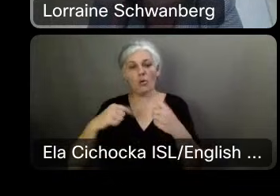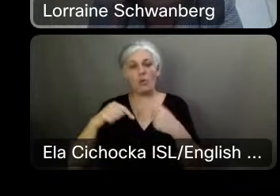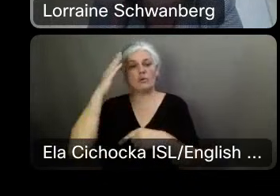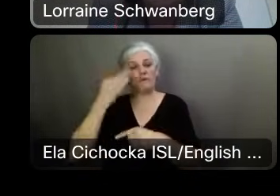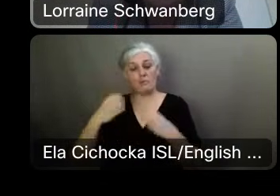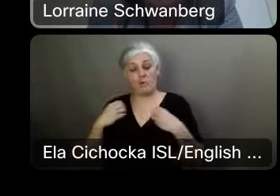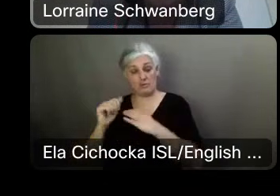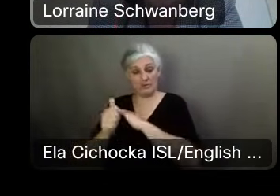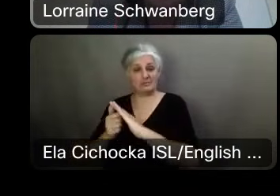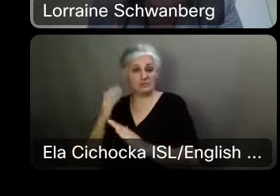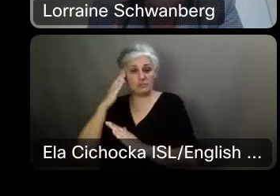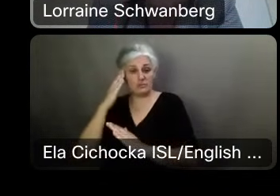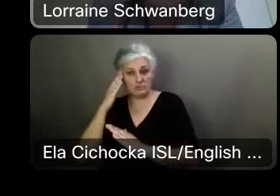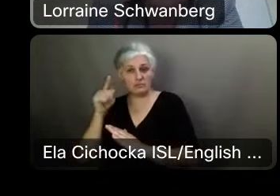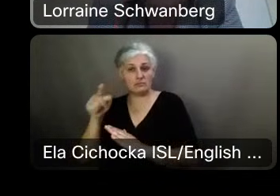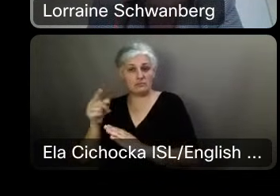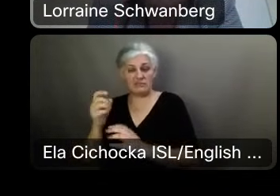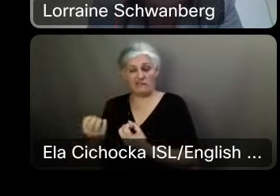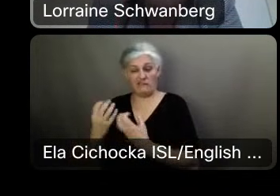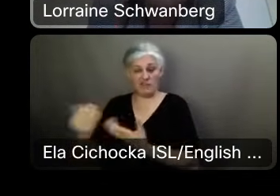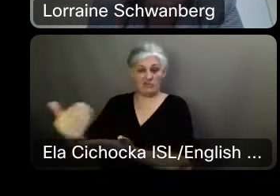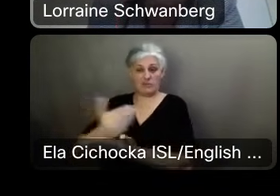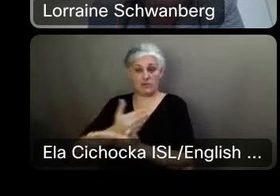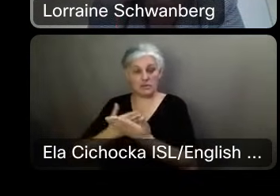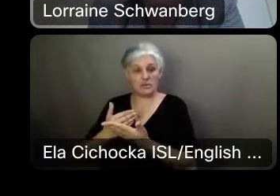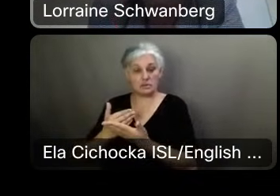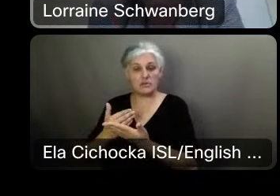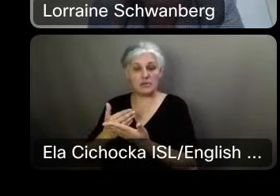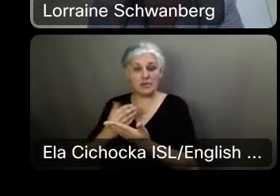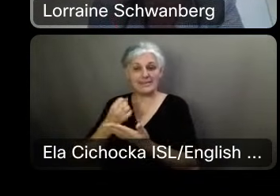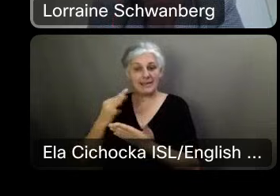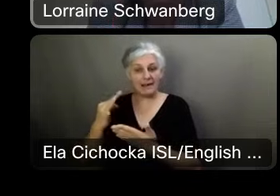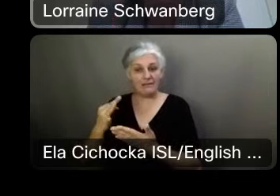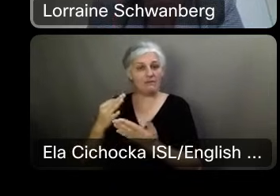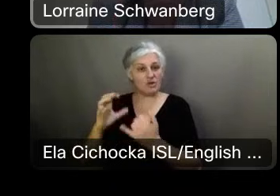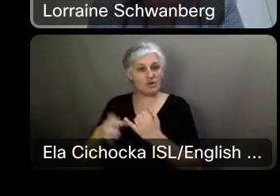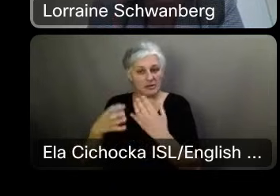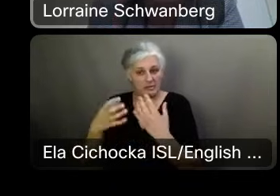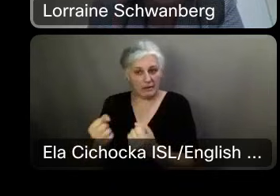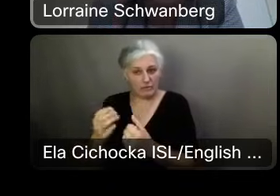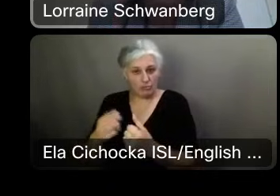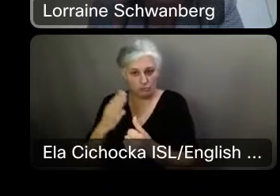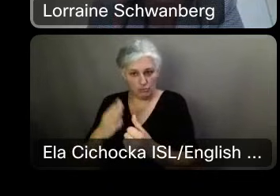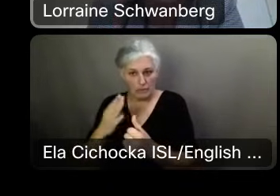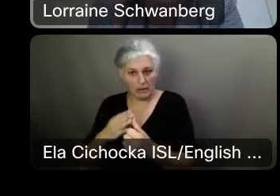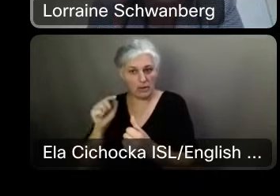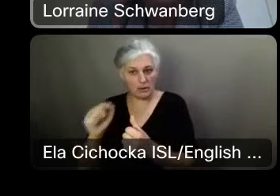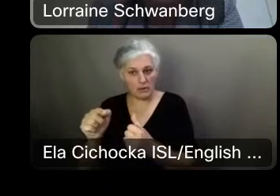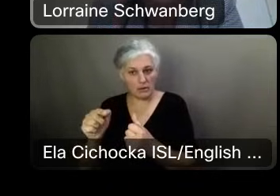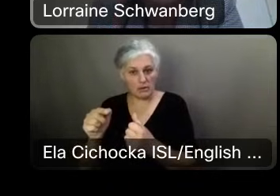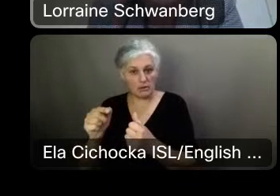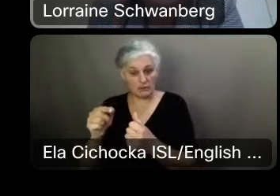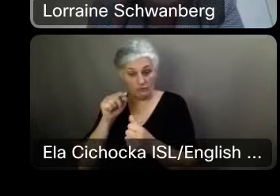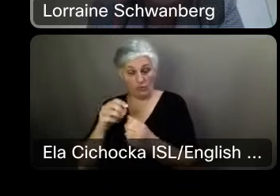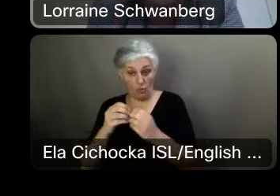own experience and from feedback that our staff have had a chance to kind of prepare for the open